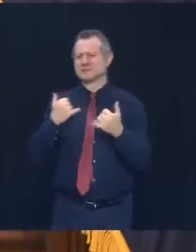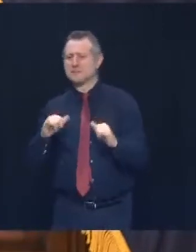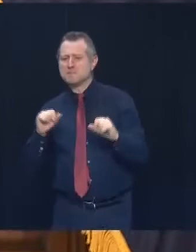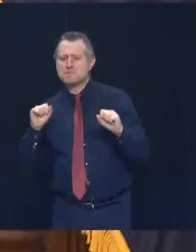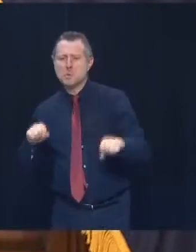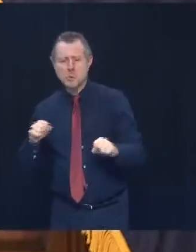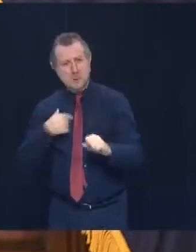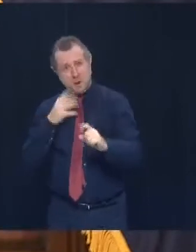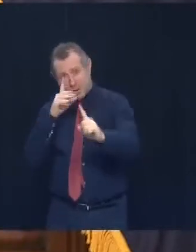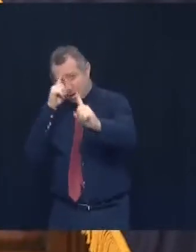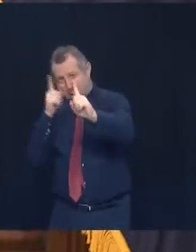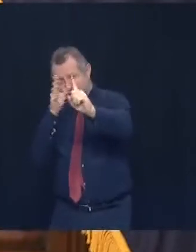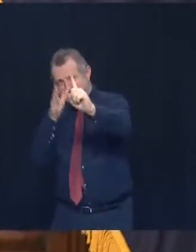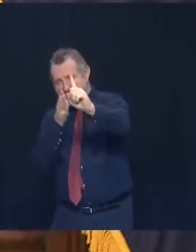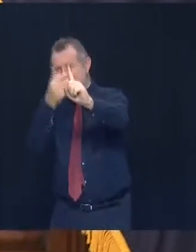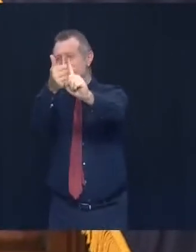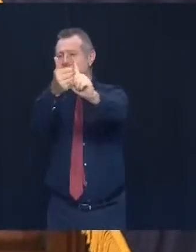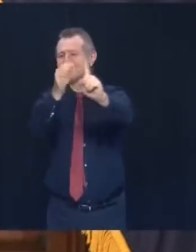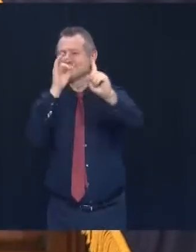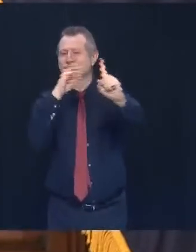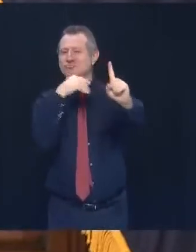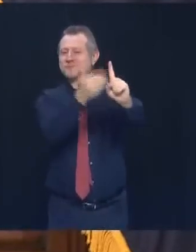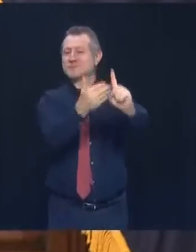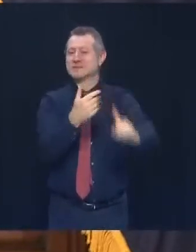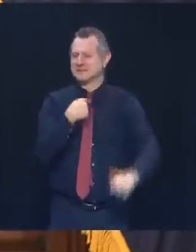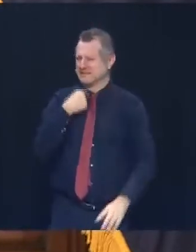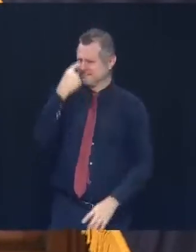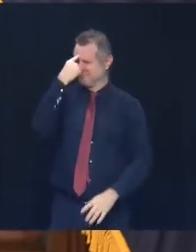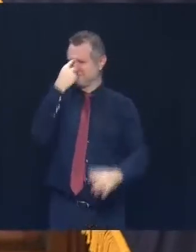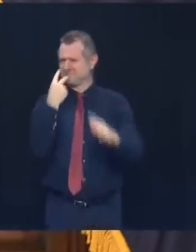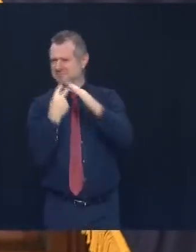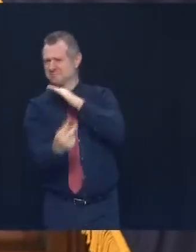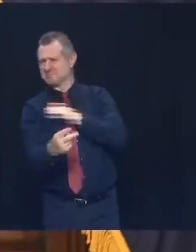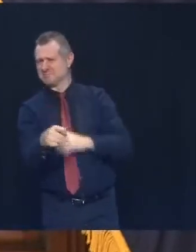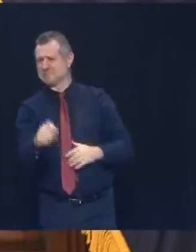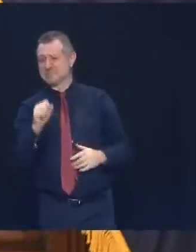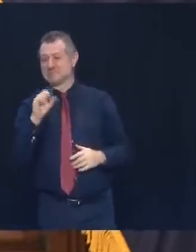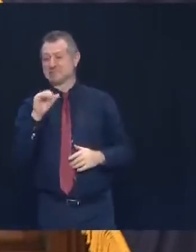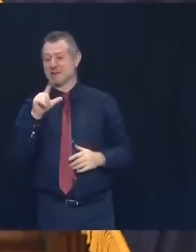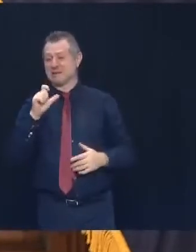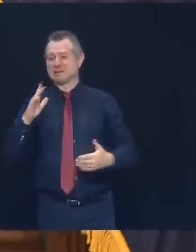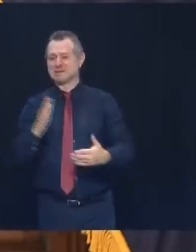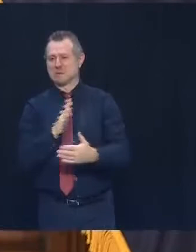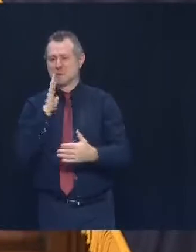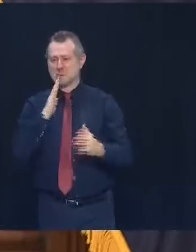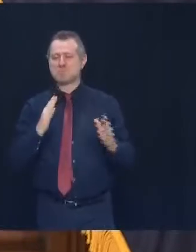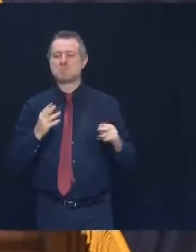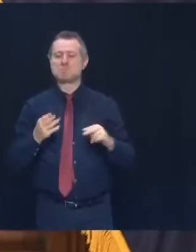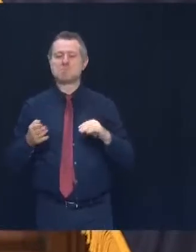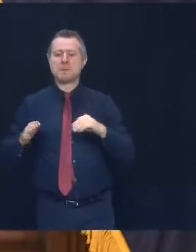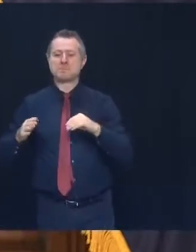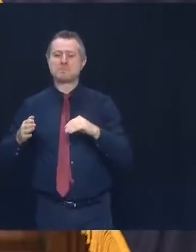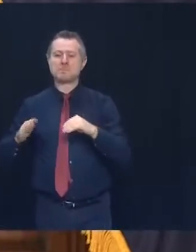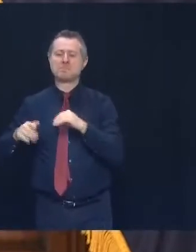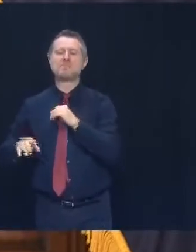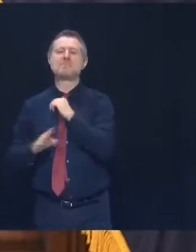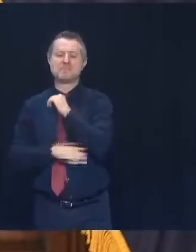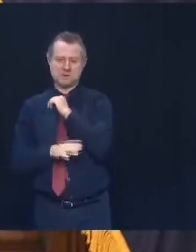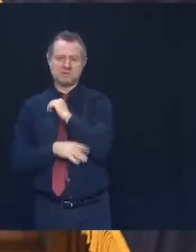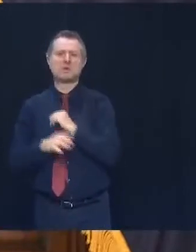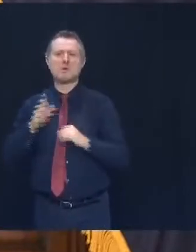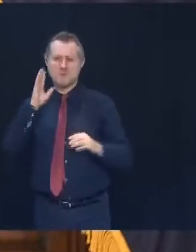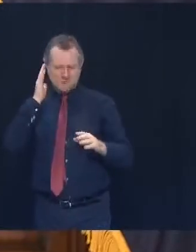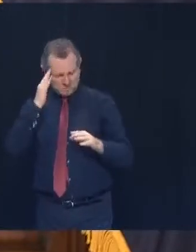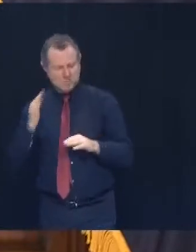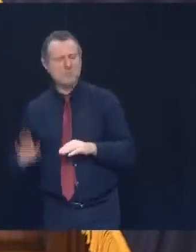I think the scale is going to go up throughout the fall. I think all these numbers are going up.